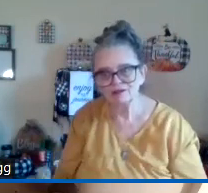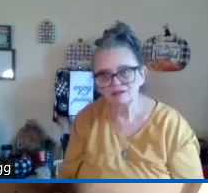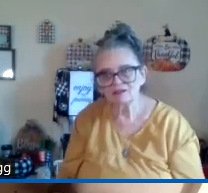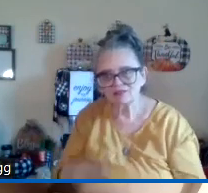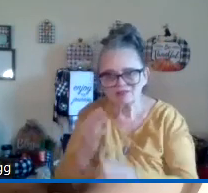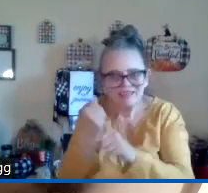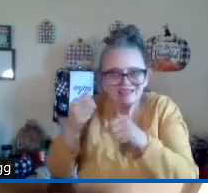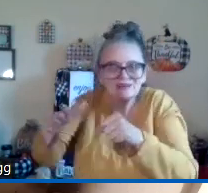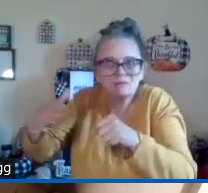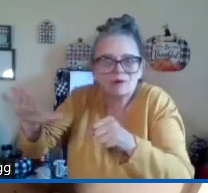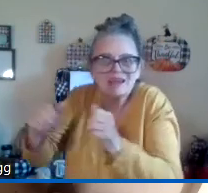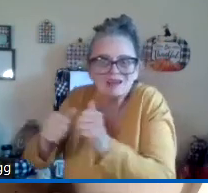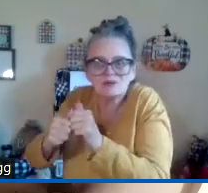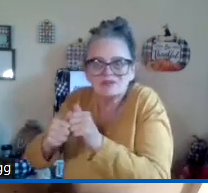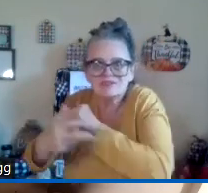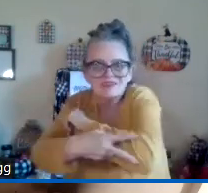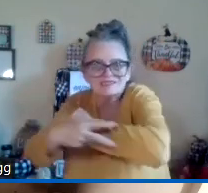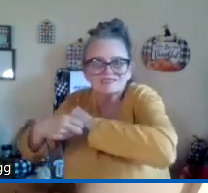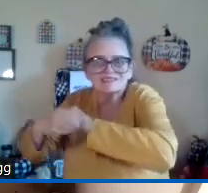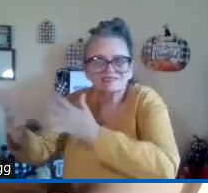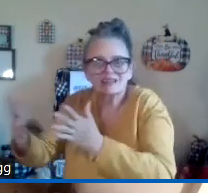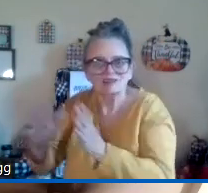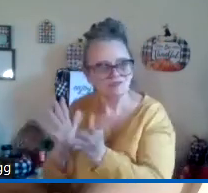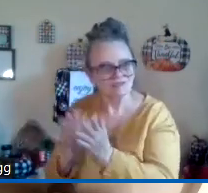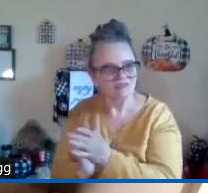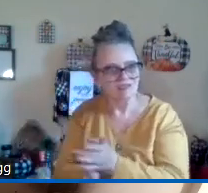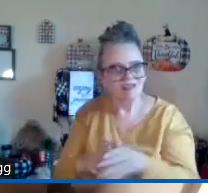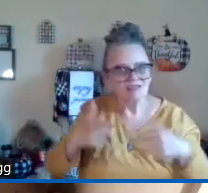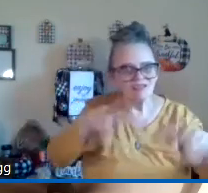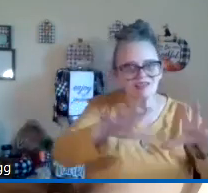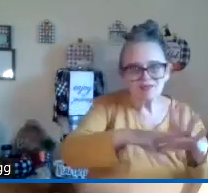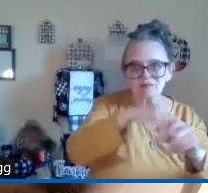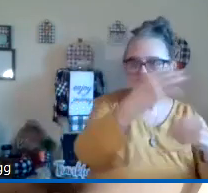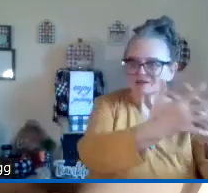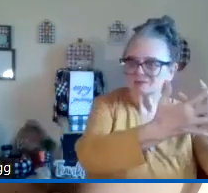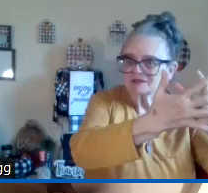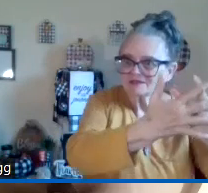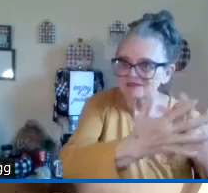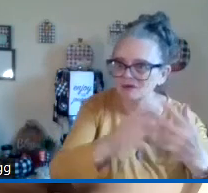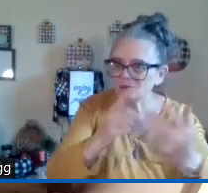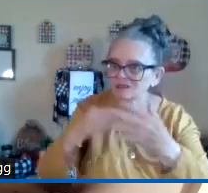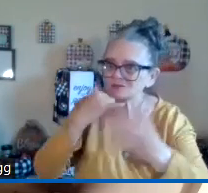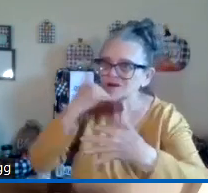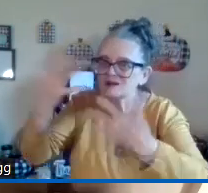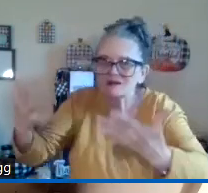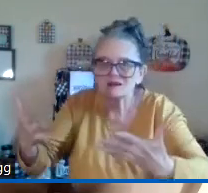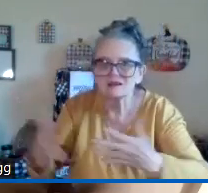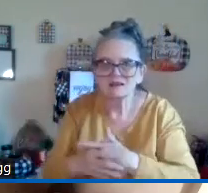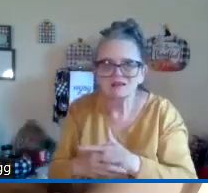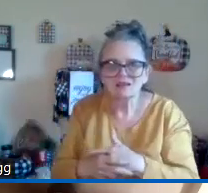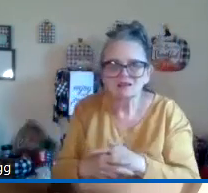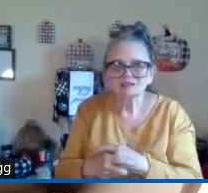But when the wicked rule, the people,